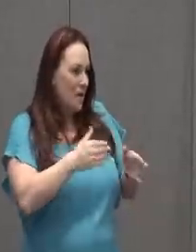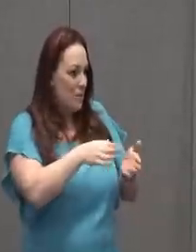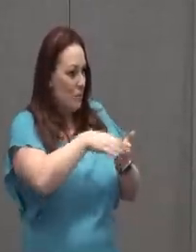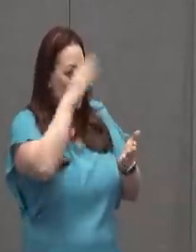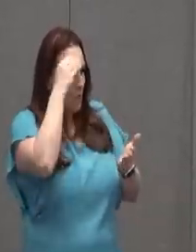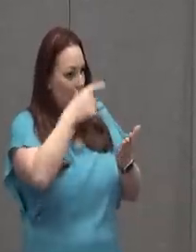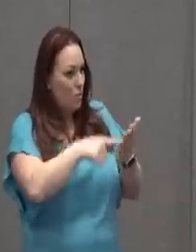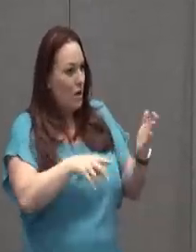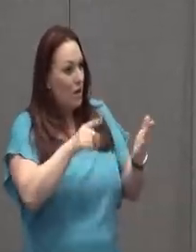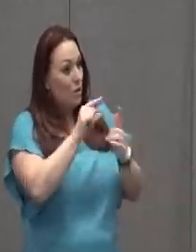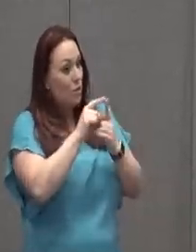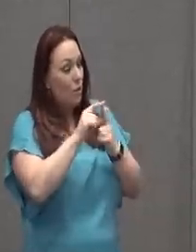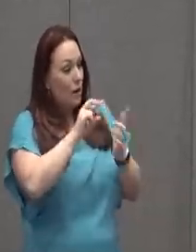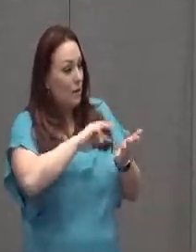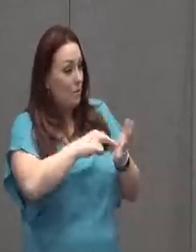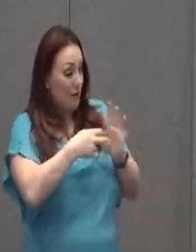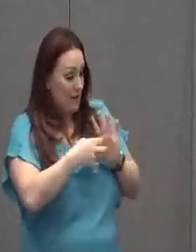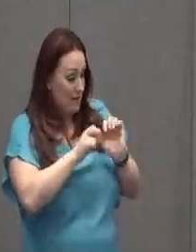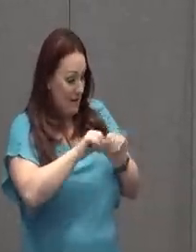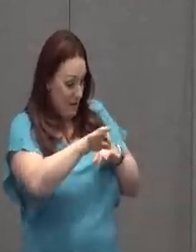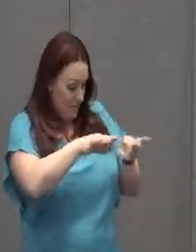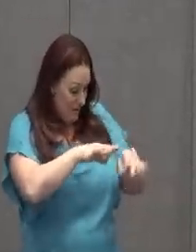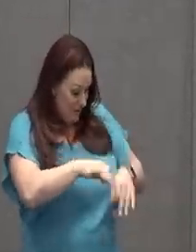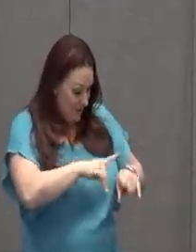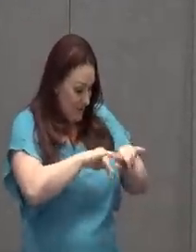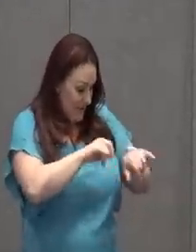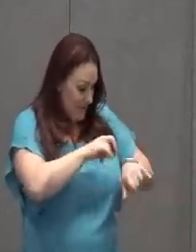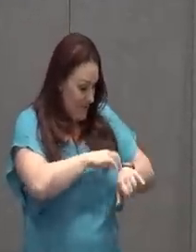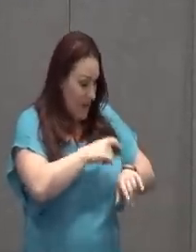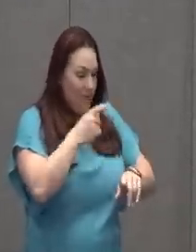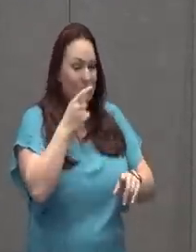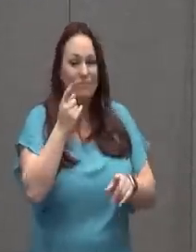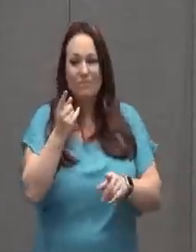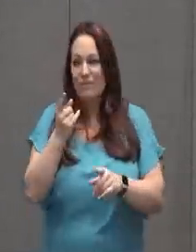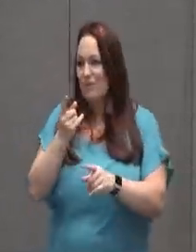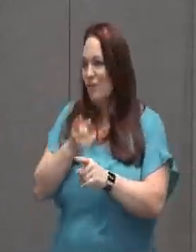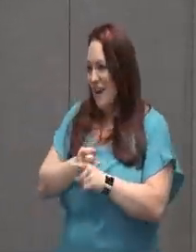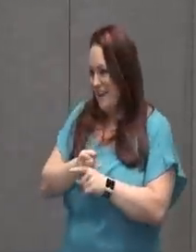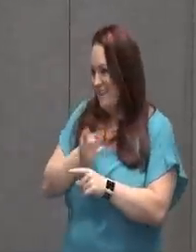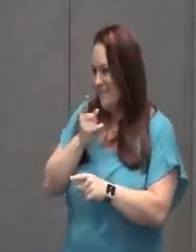and to be descriptive. Correct. At the same time. Right. And to study